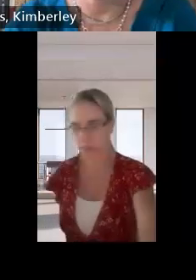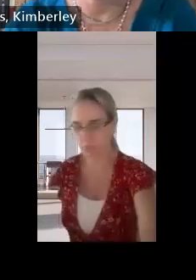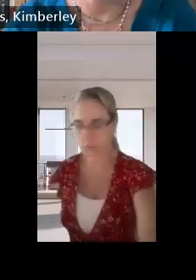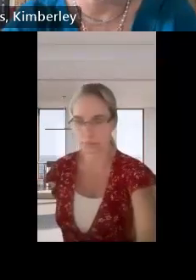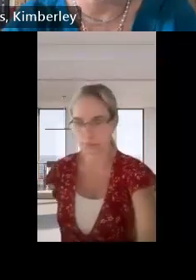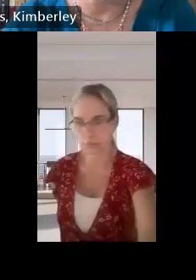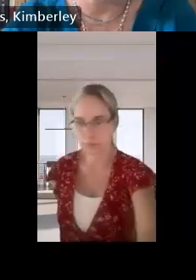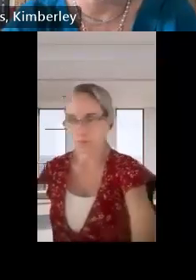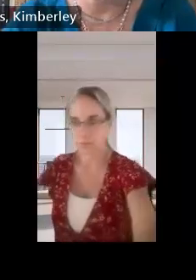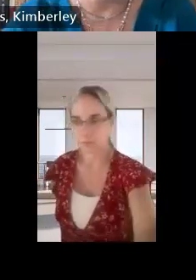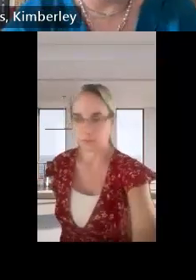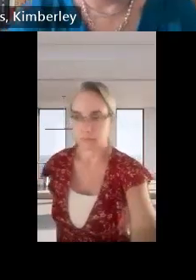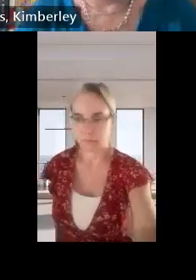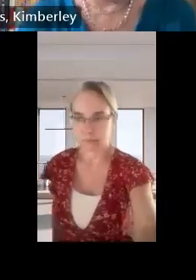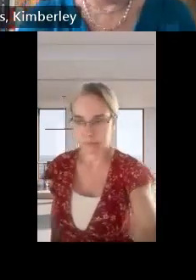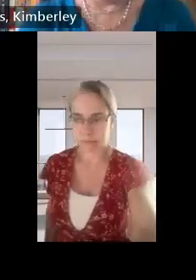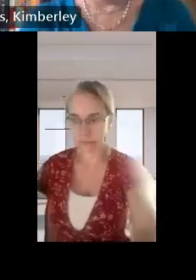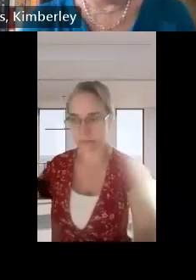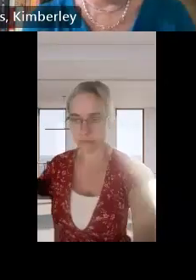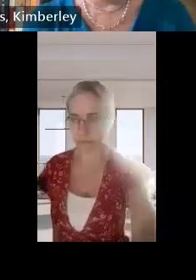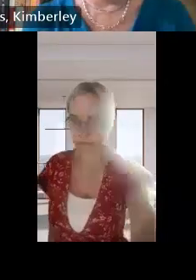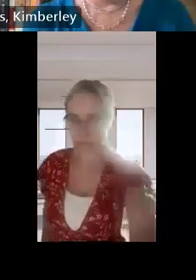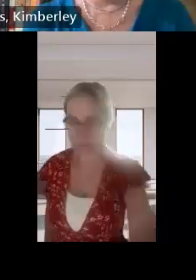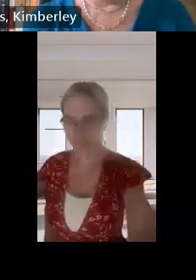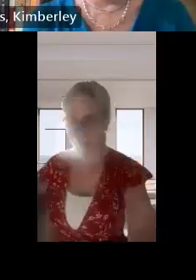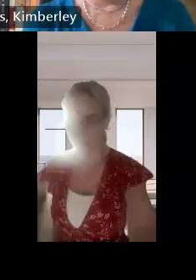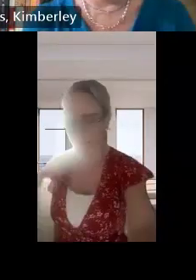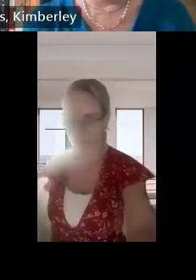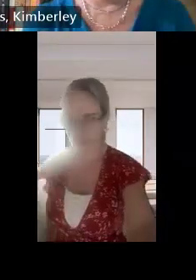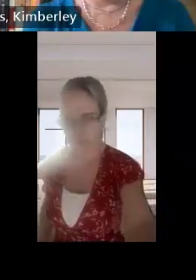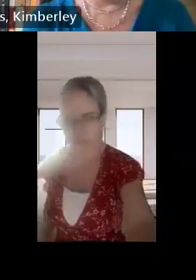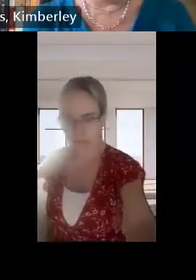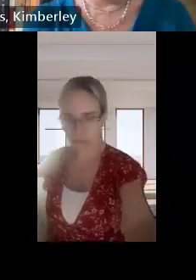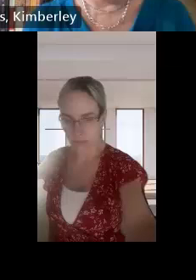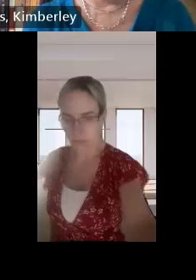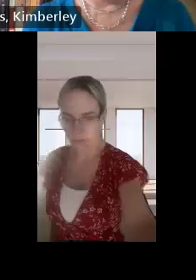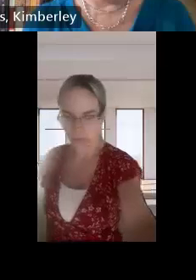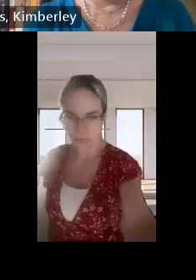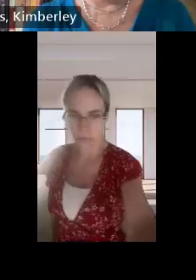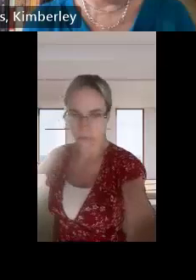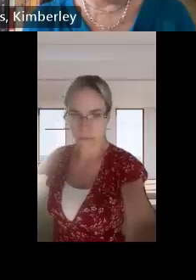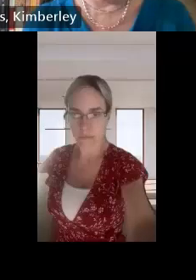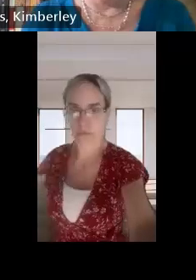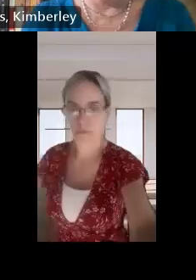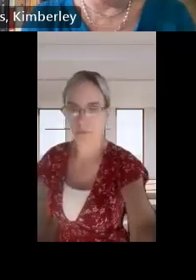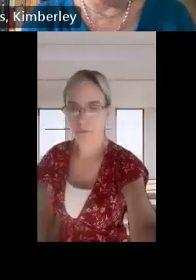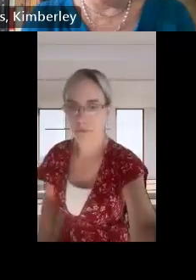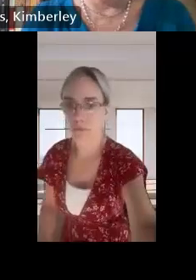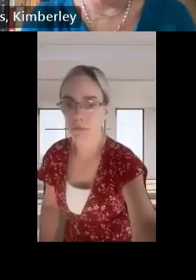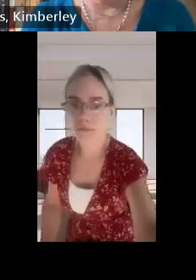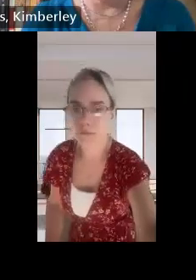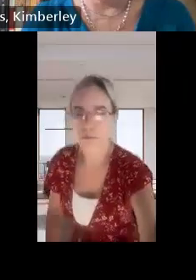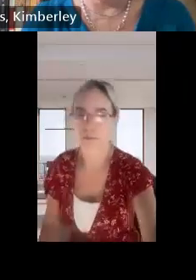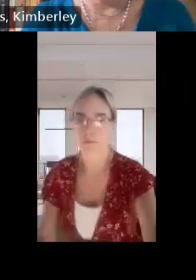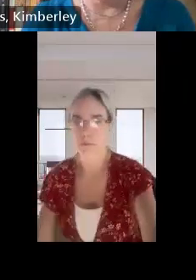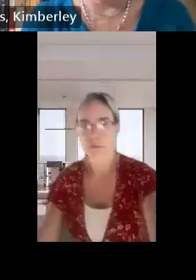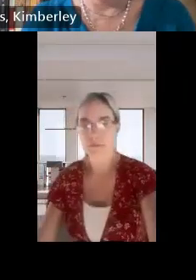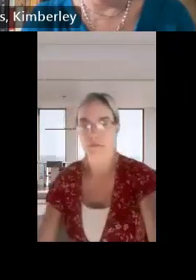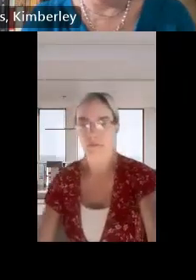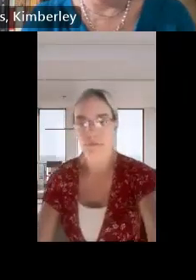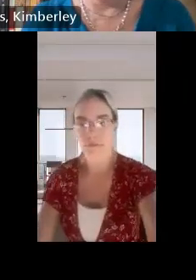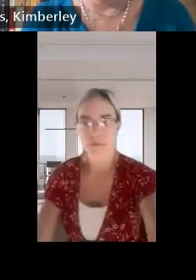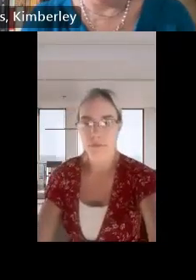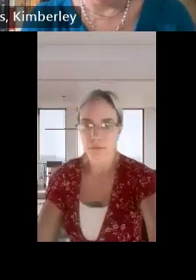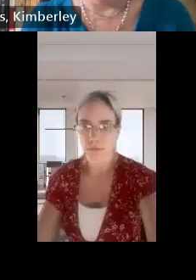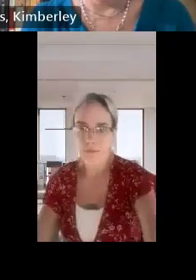obviously we owe you money if you're being asked to pay eight people, and we made an estimate. So again, this is not baked into the formula, so it's